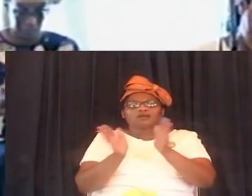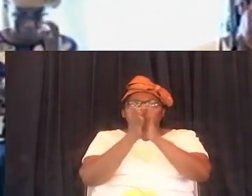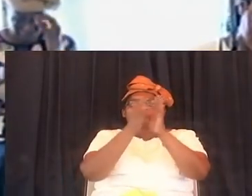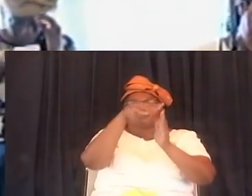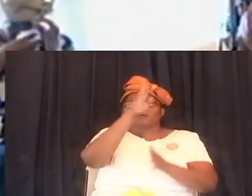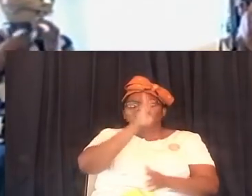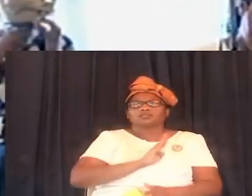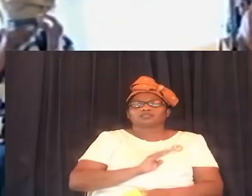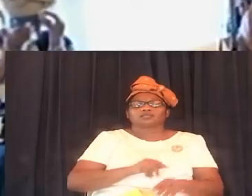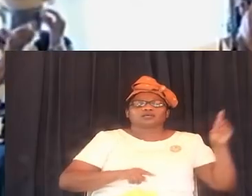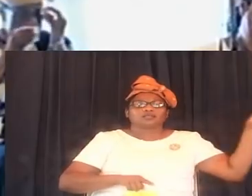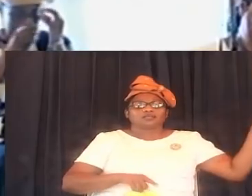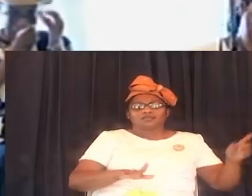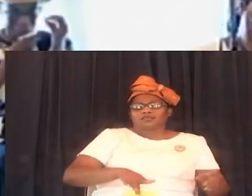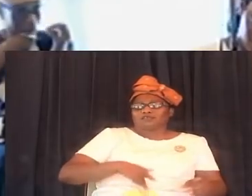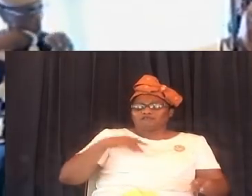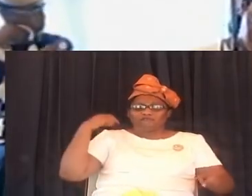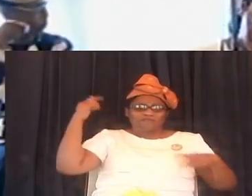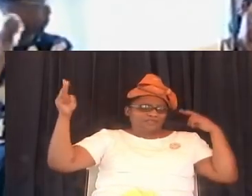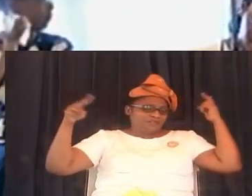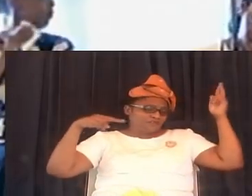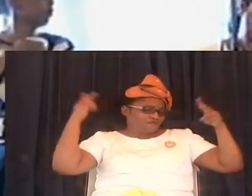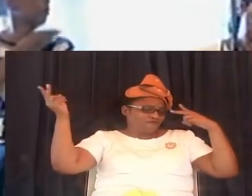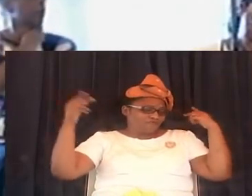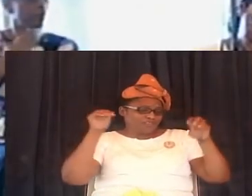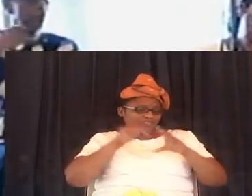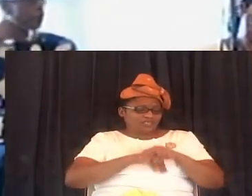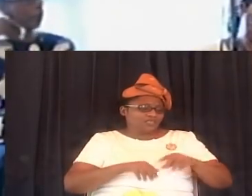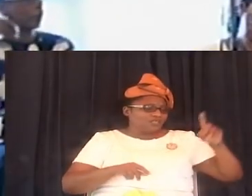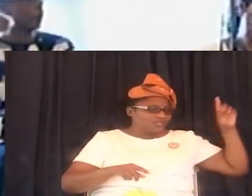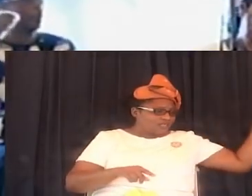You know, I feel victory in my spirit.